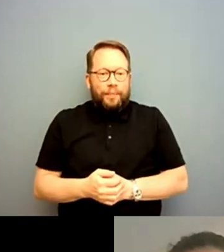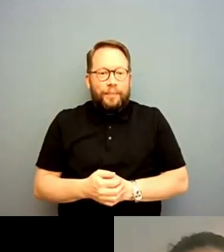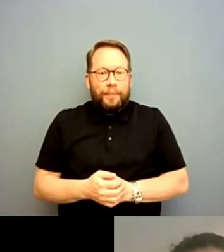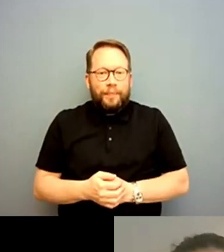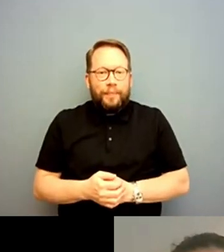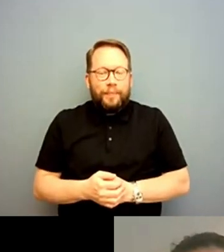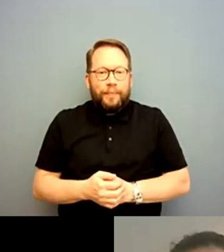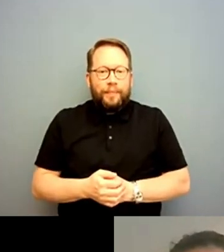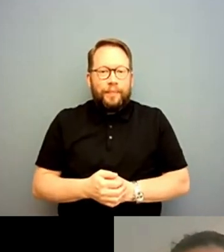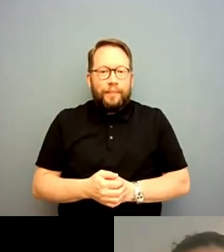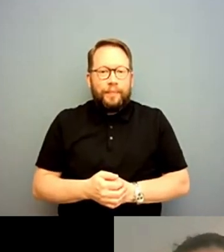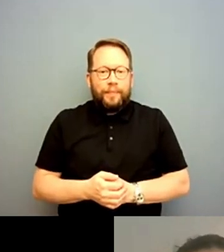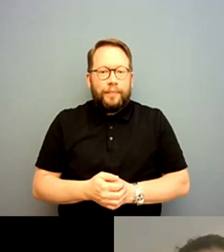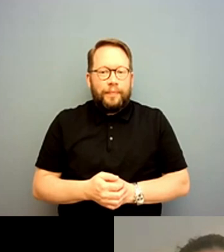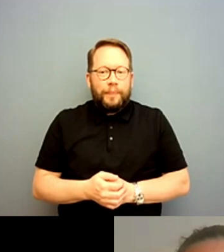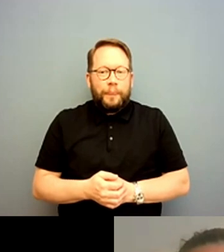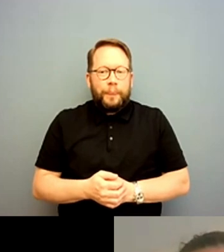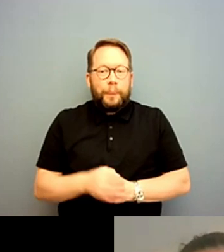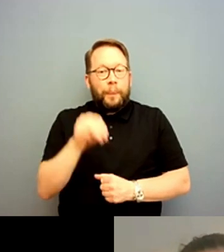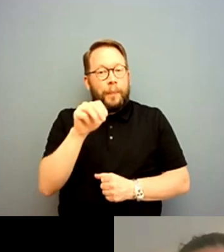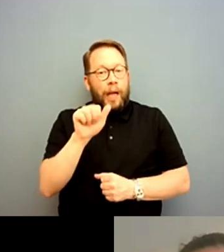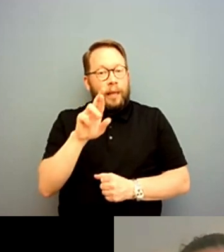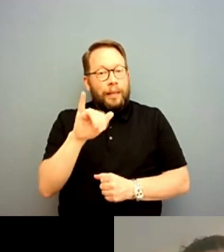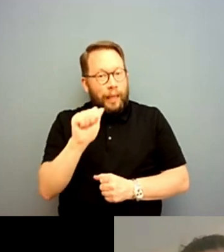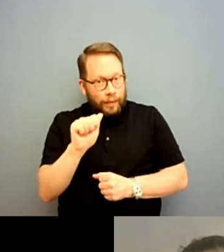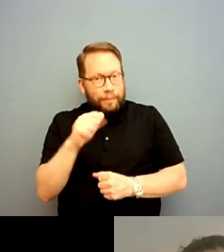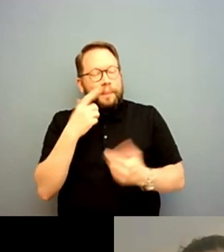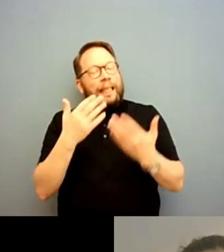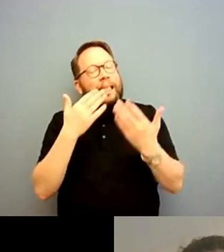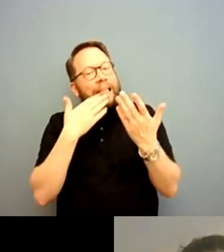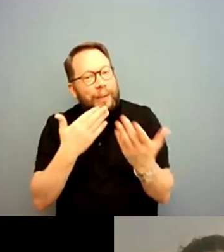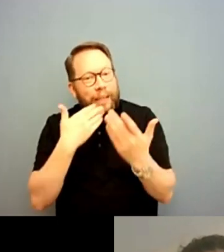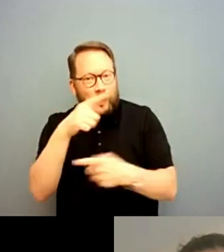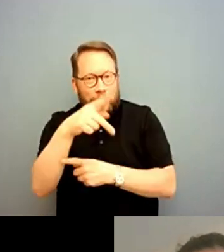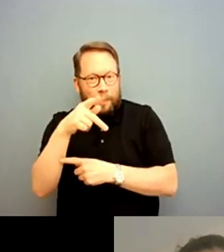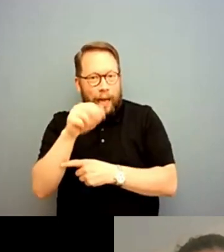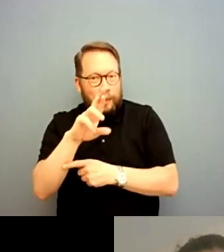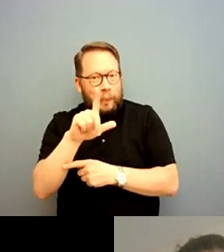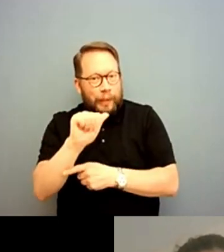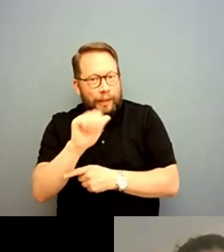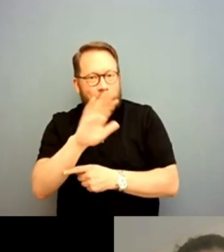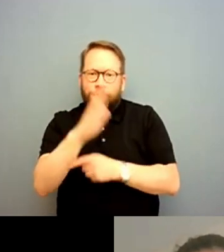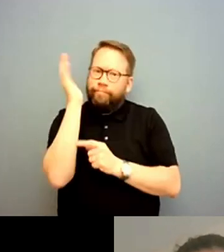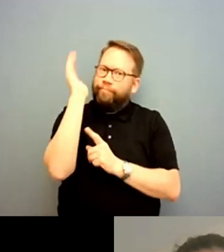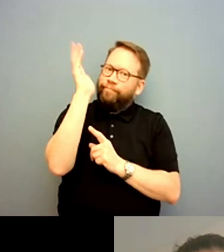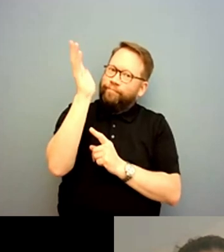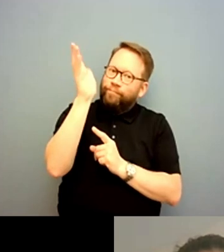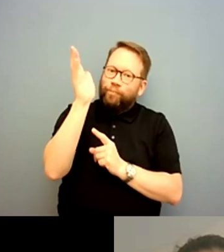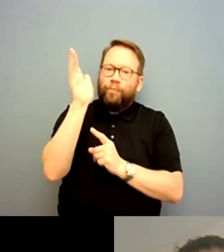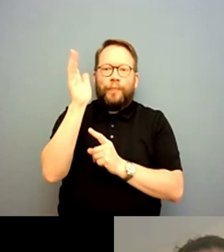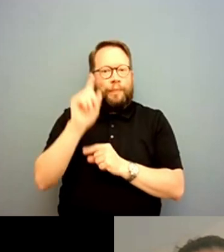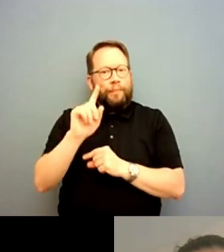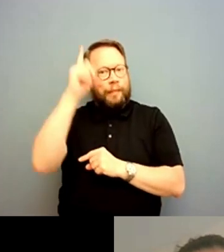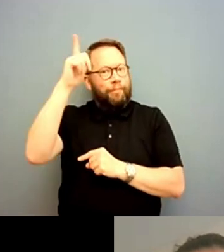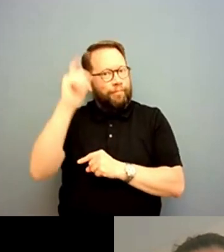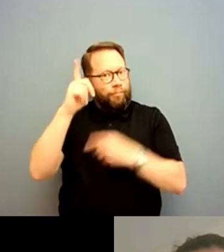Thank you so much, Paula Lehtomäki, for your words and introduction to the